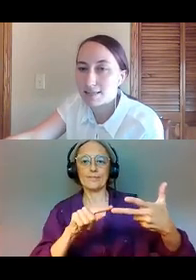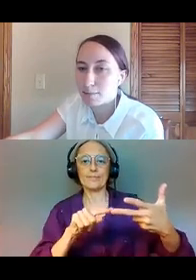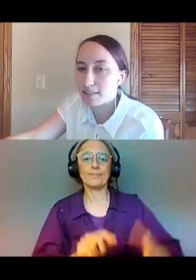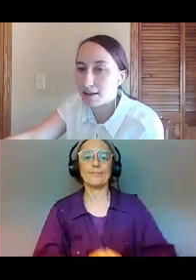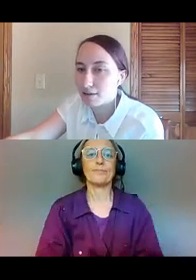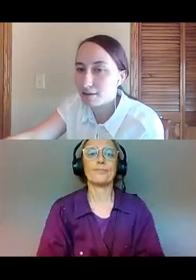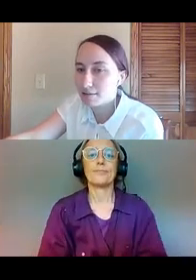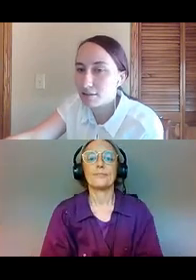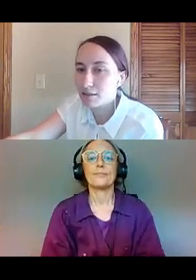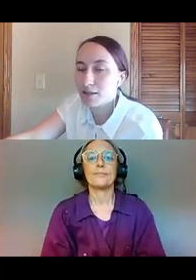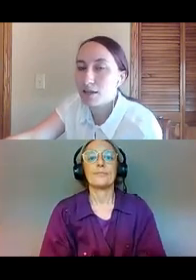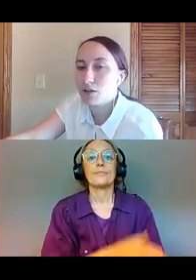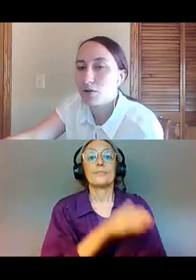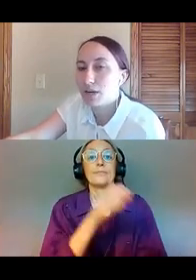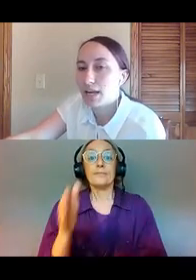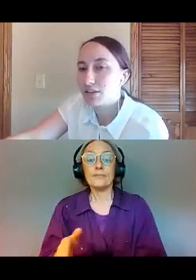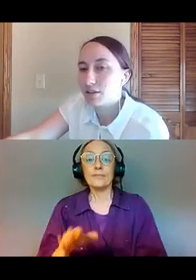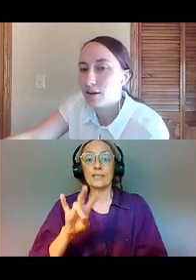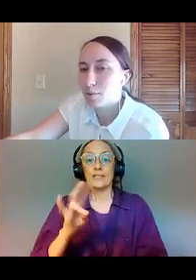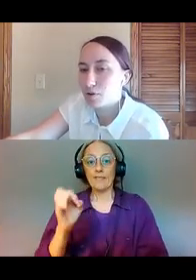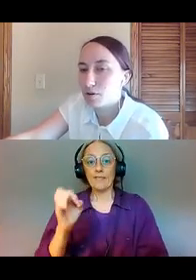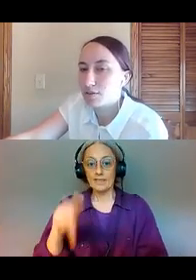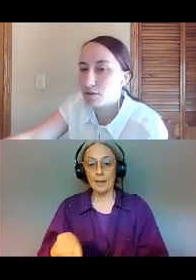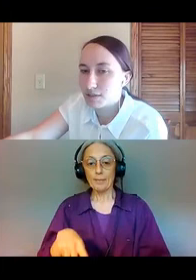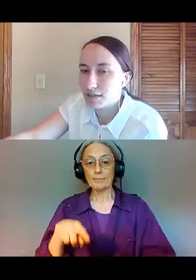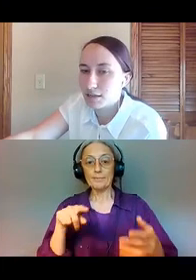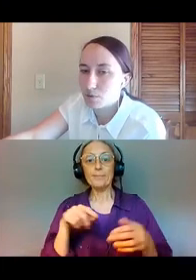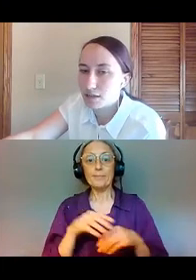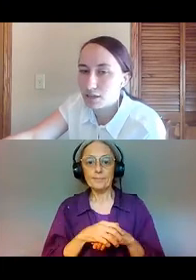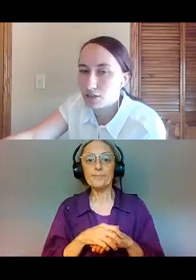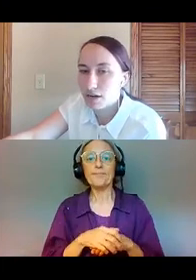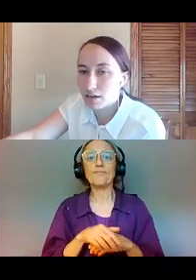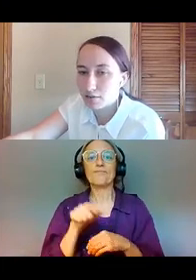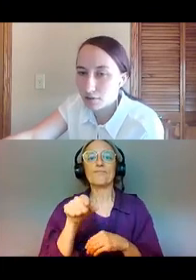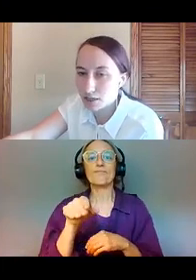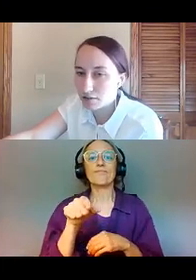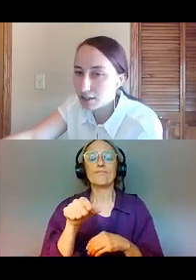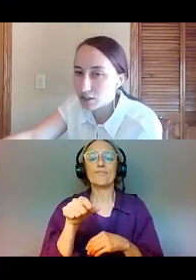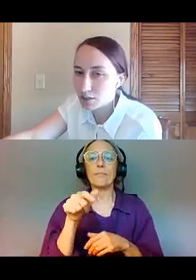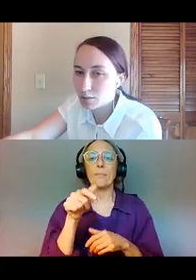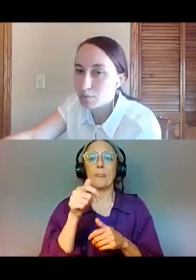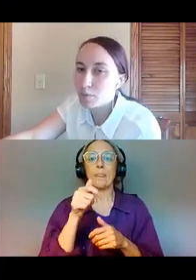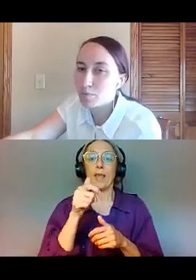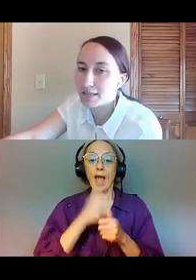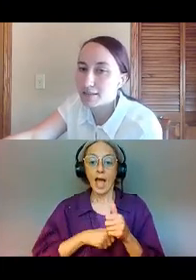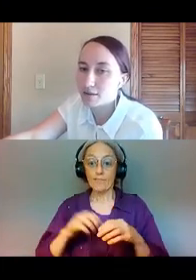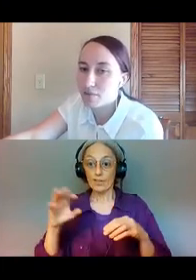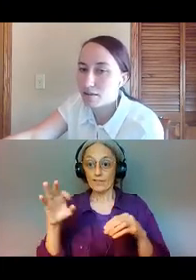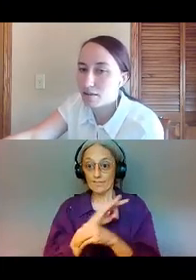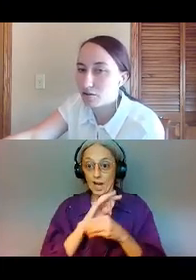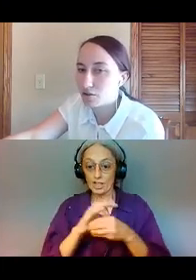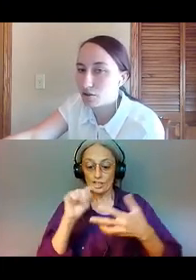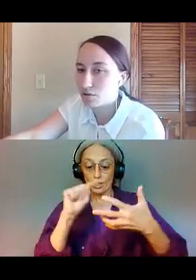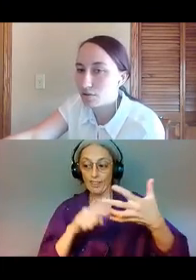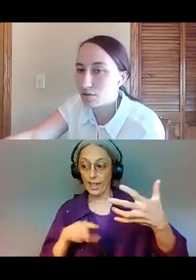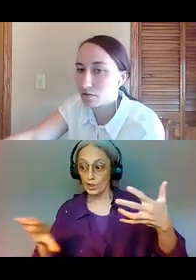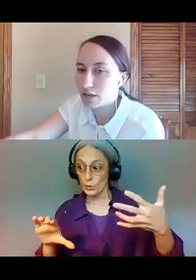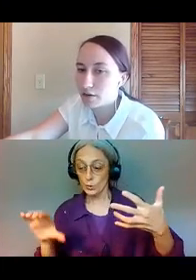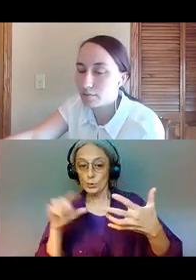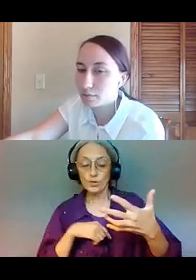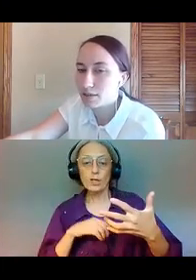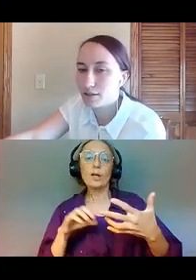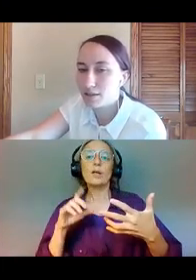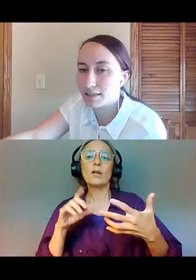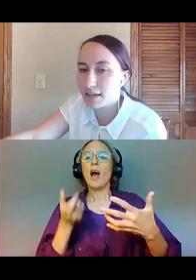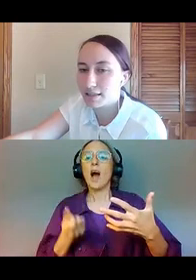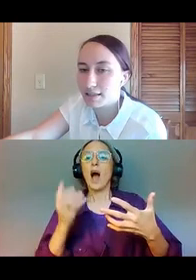And then in step 7, you would enter the number associated with each grant funded function based on the method you chose over